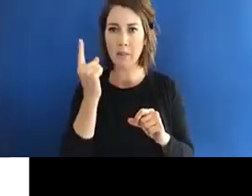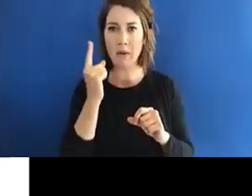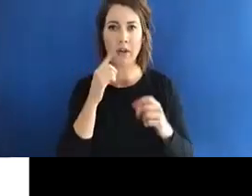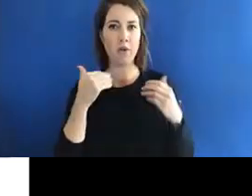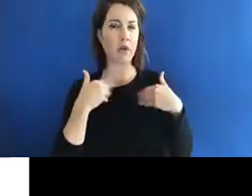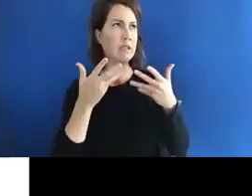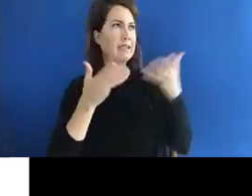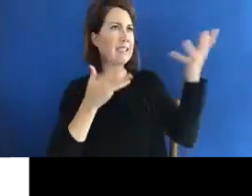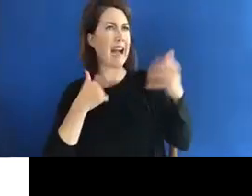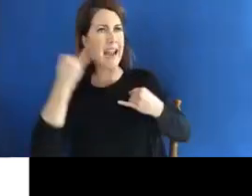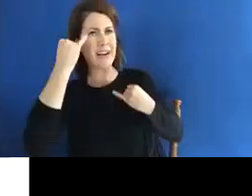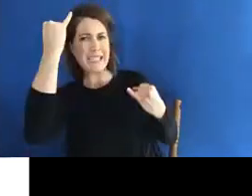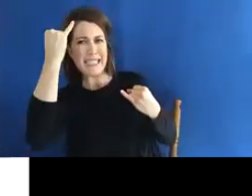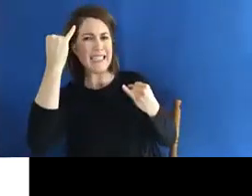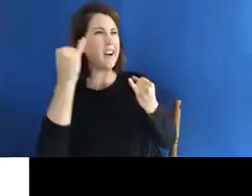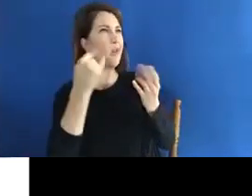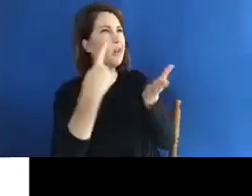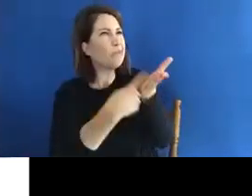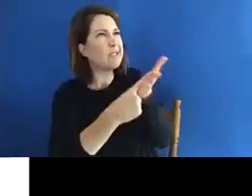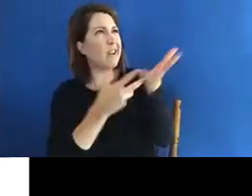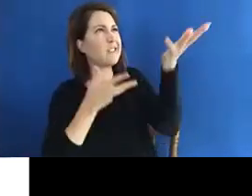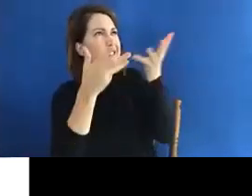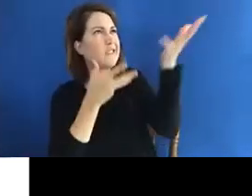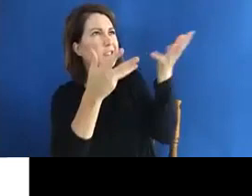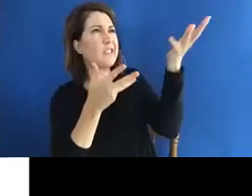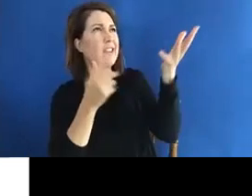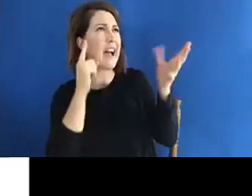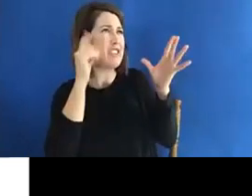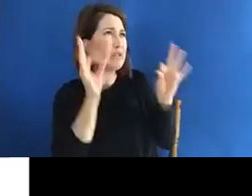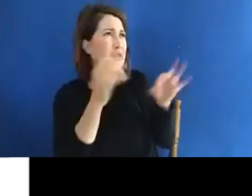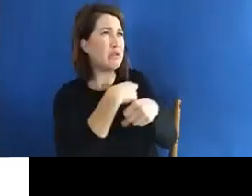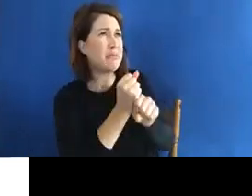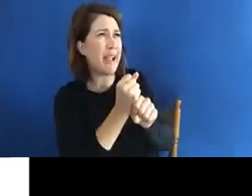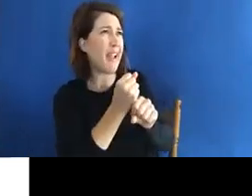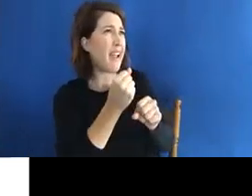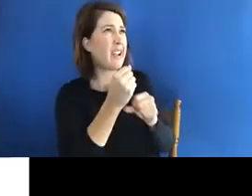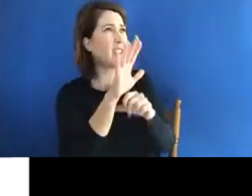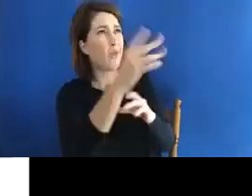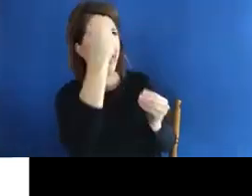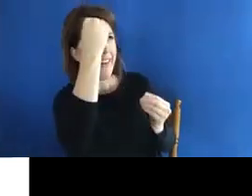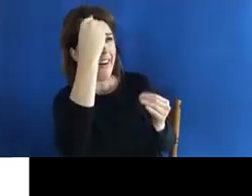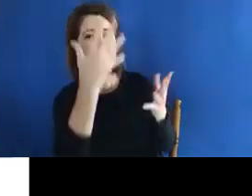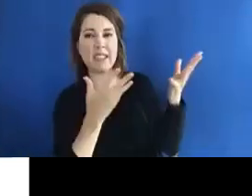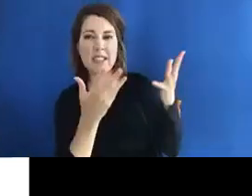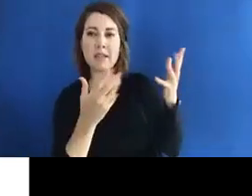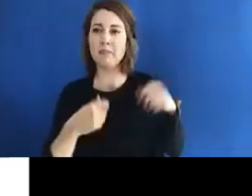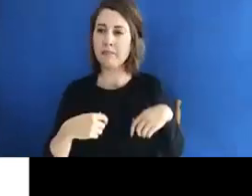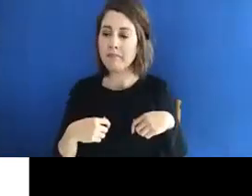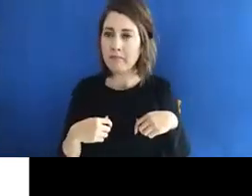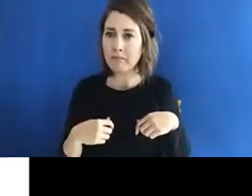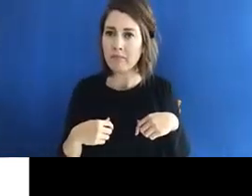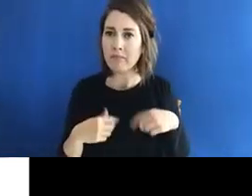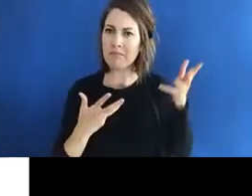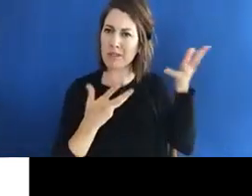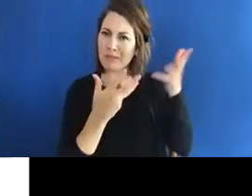so that you have someone you can bounce those decisions off of prior to putting them out. And I would say don't be afraid